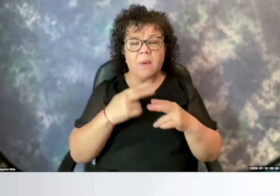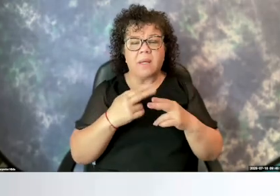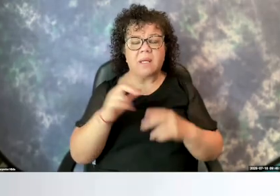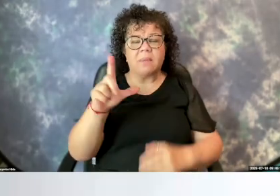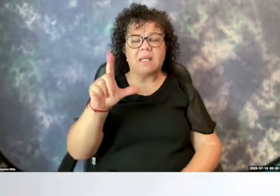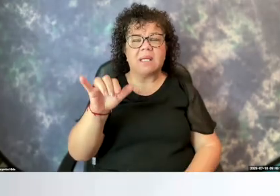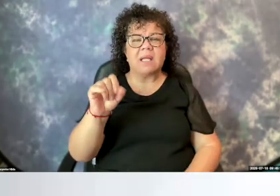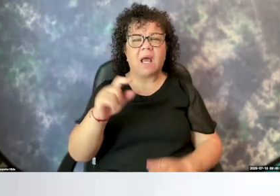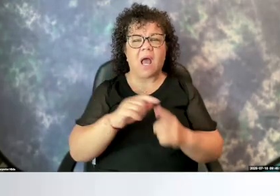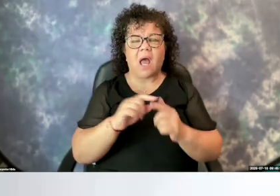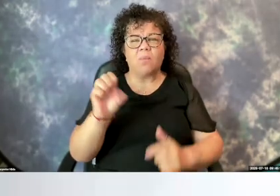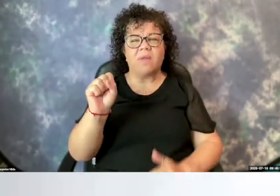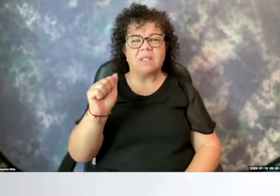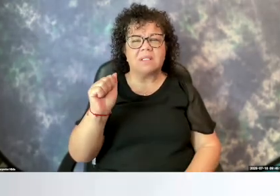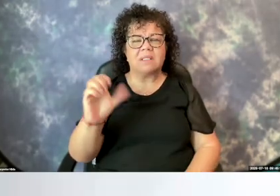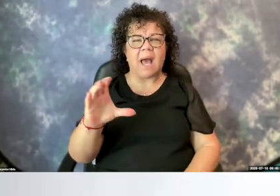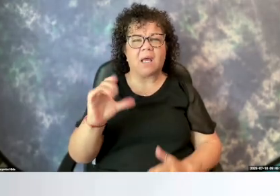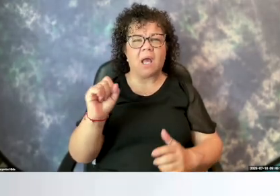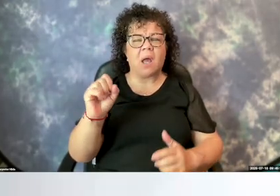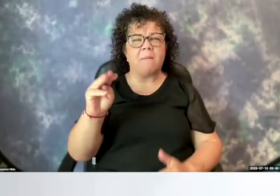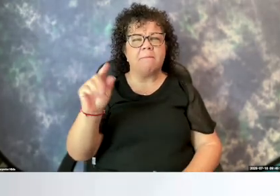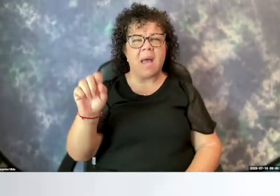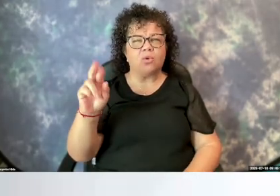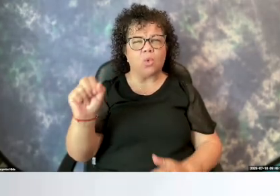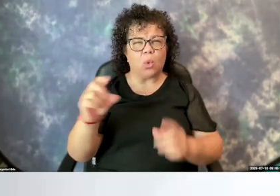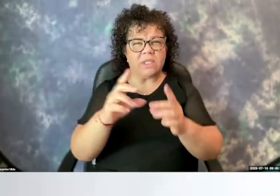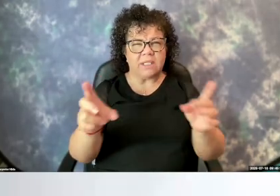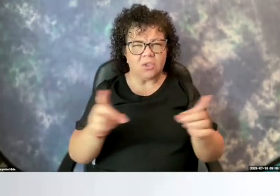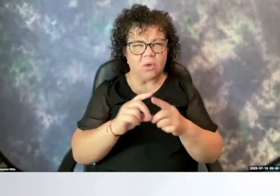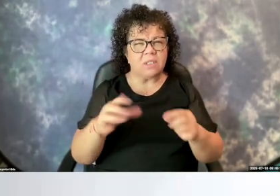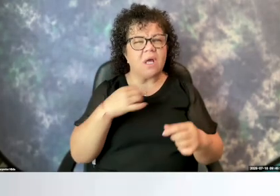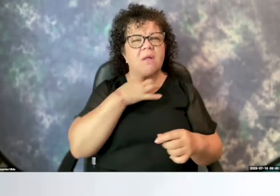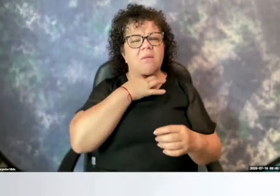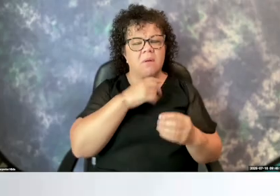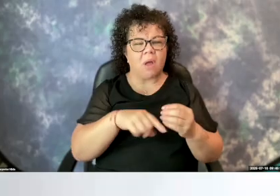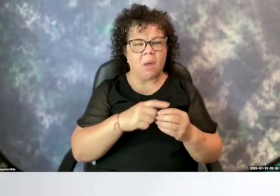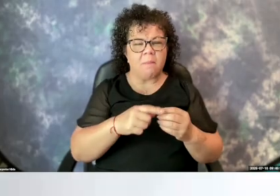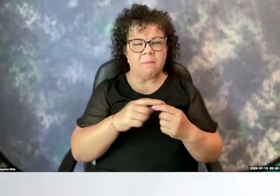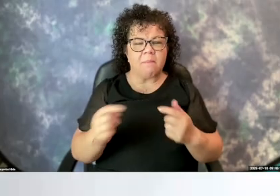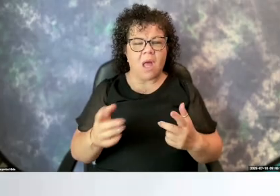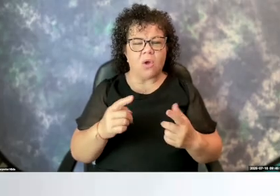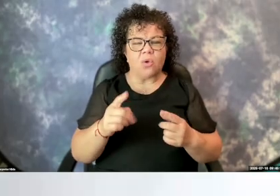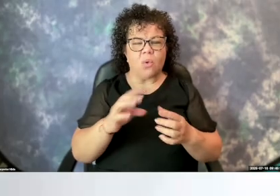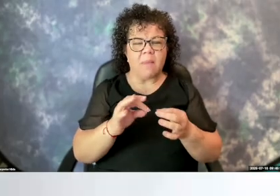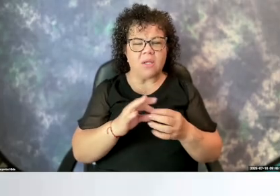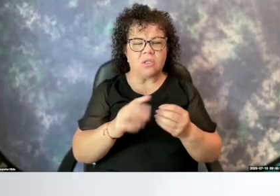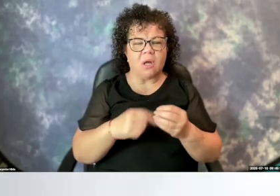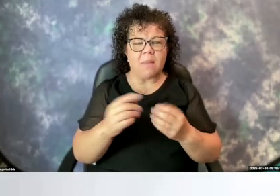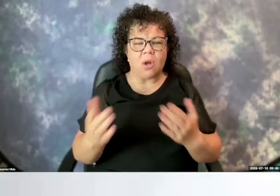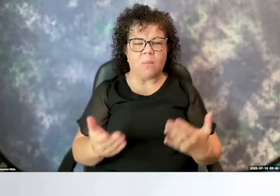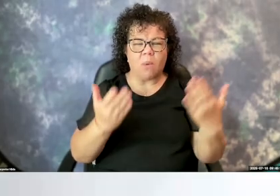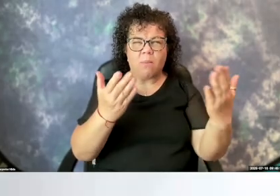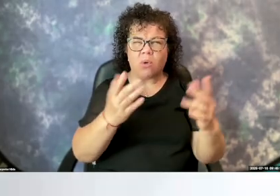Sac Metro Air District. I have a question on the statewide approved dealer list that you mentioned was a proposal by the